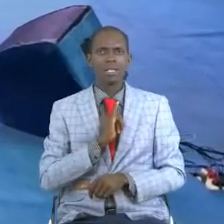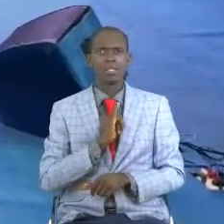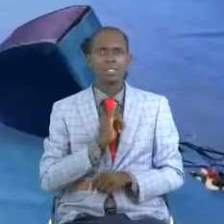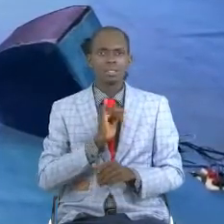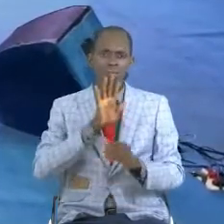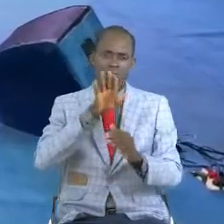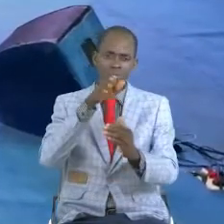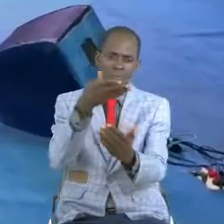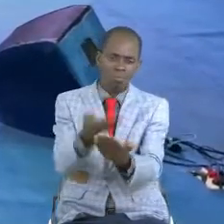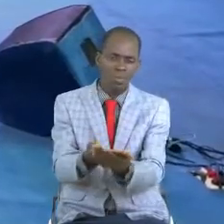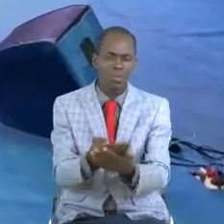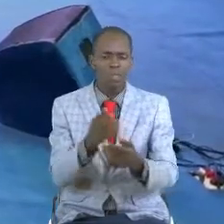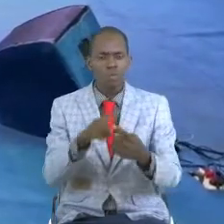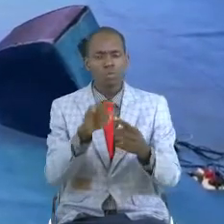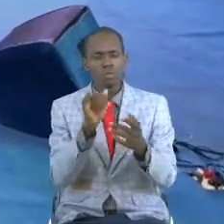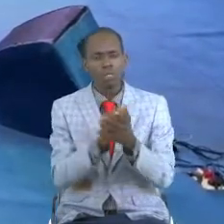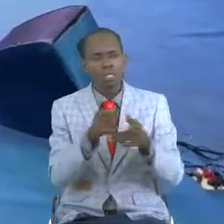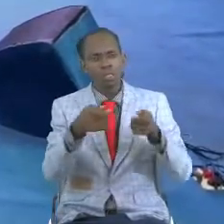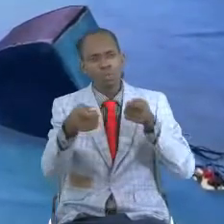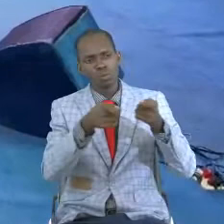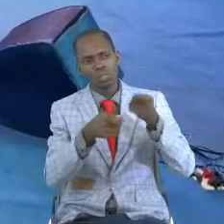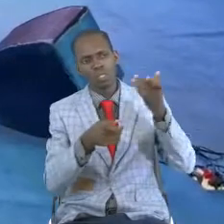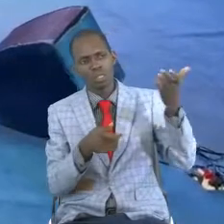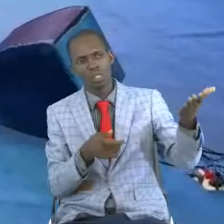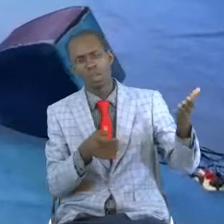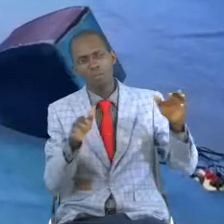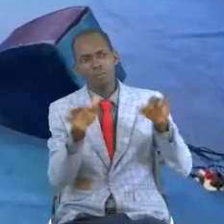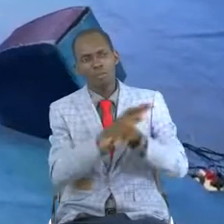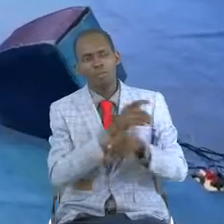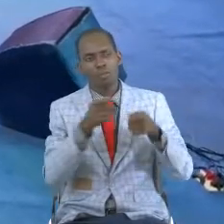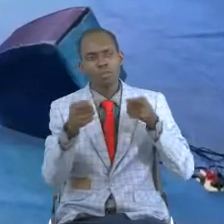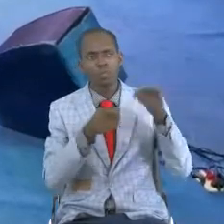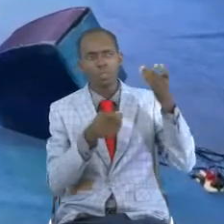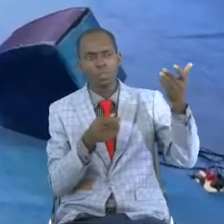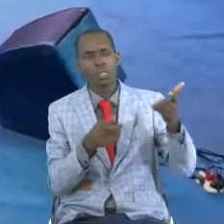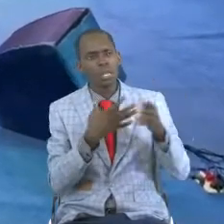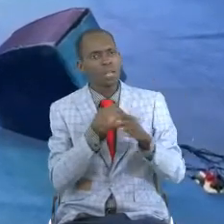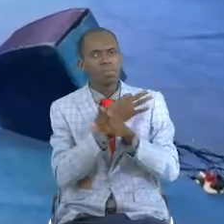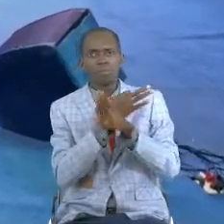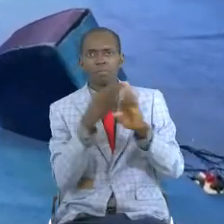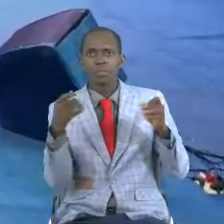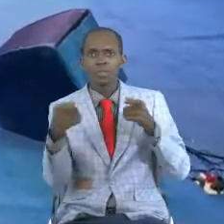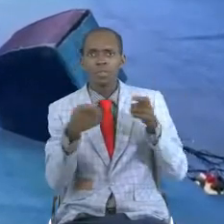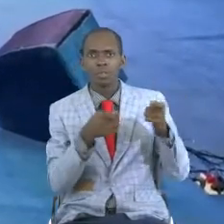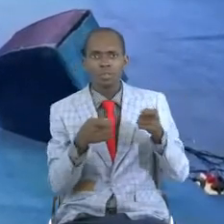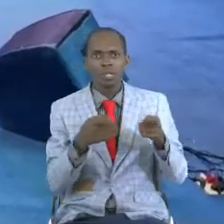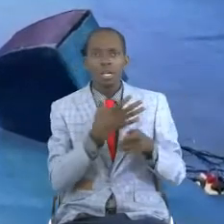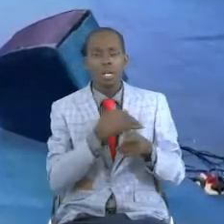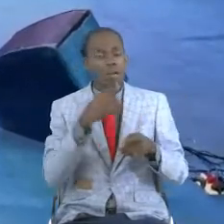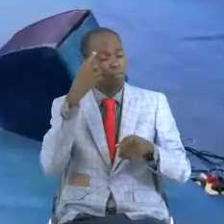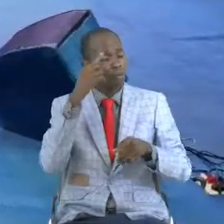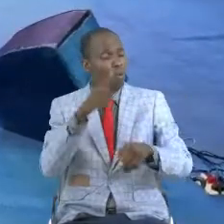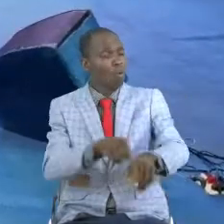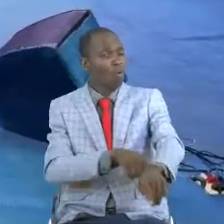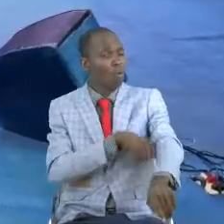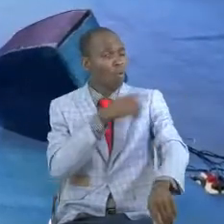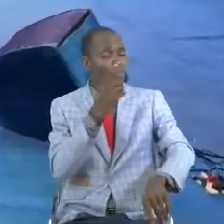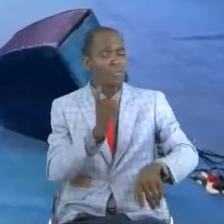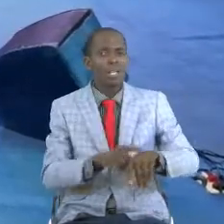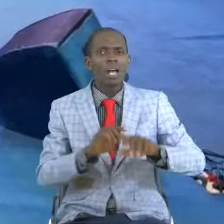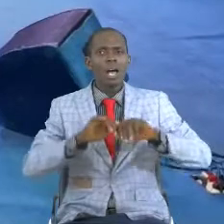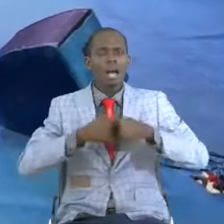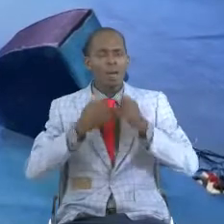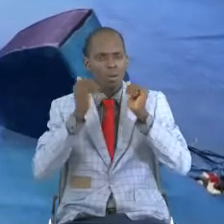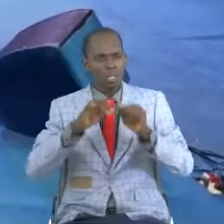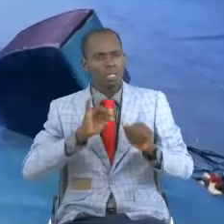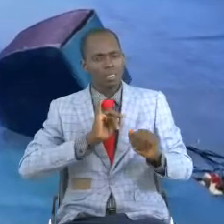that dominion full and free and for a lifetime? How can I get there? The